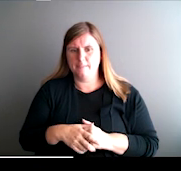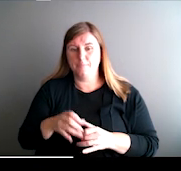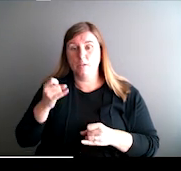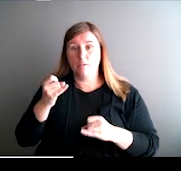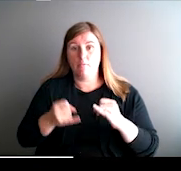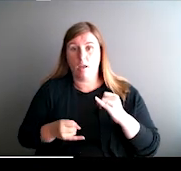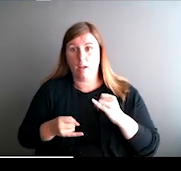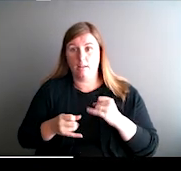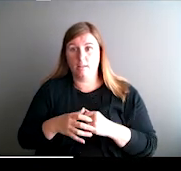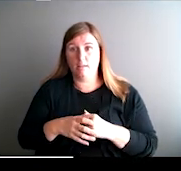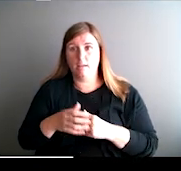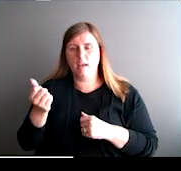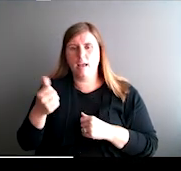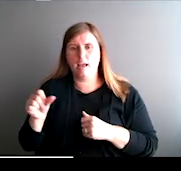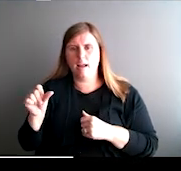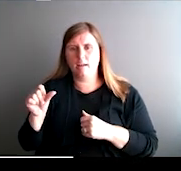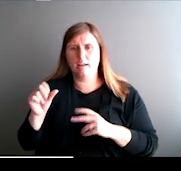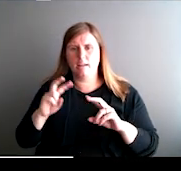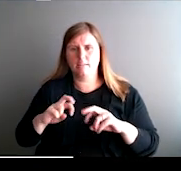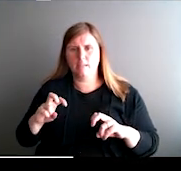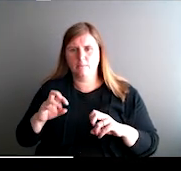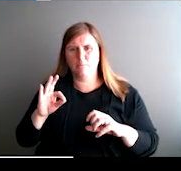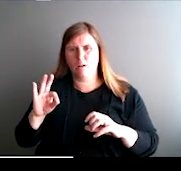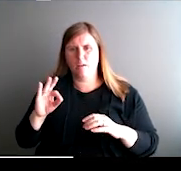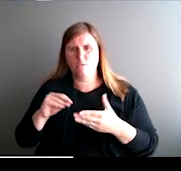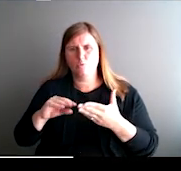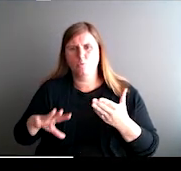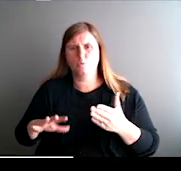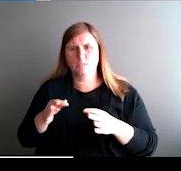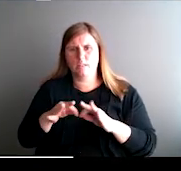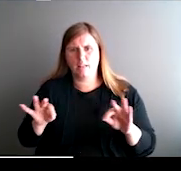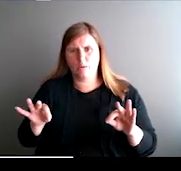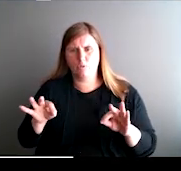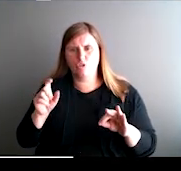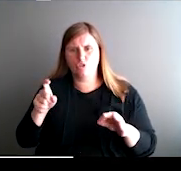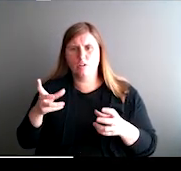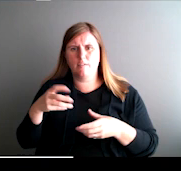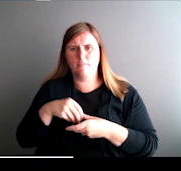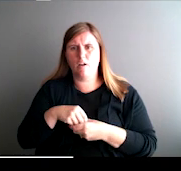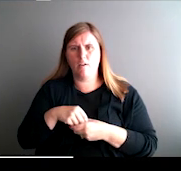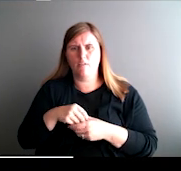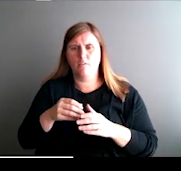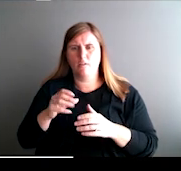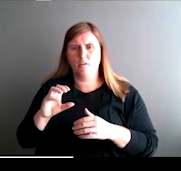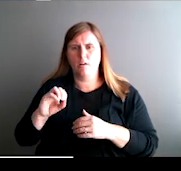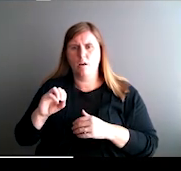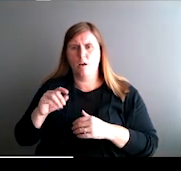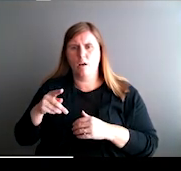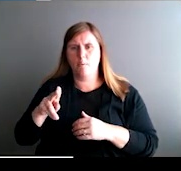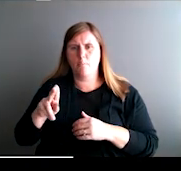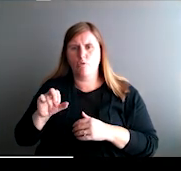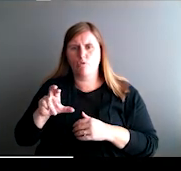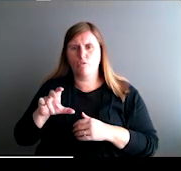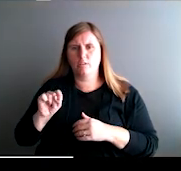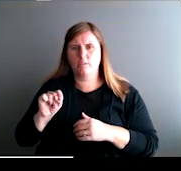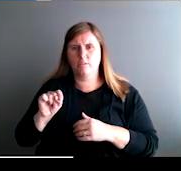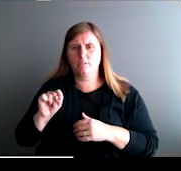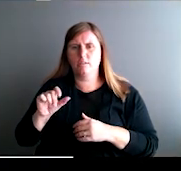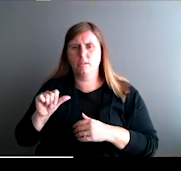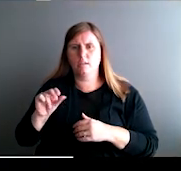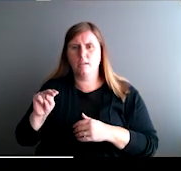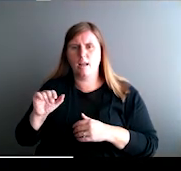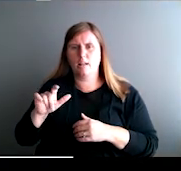Finally, any assessment of students' language should involve an operant analysis. That's just that